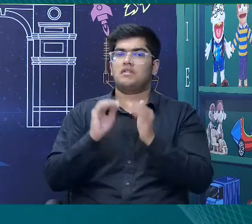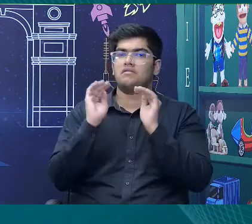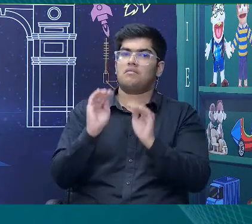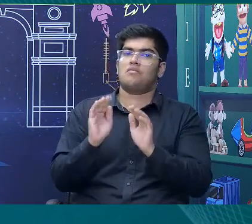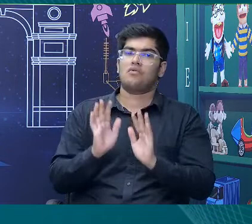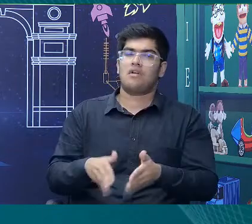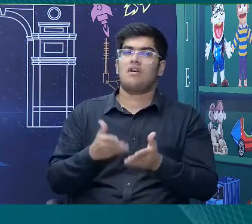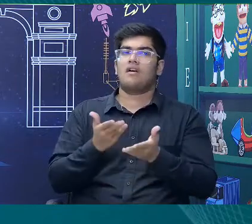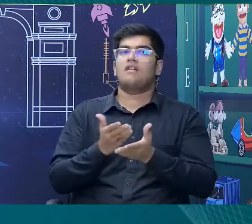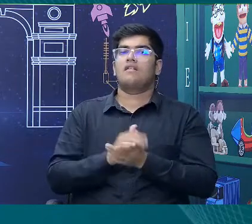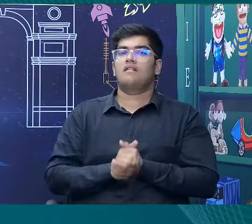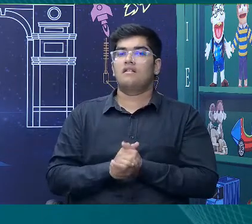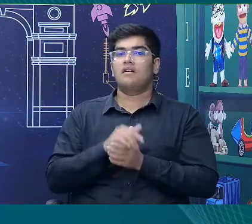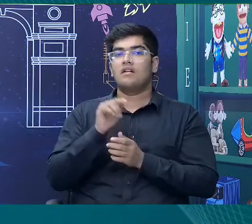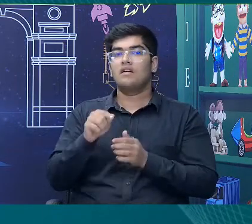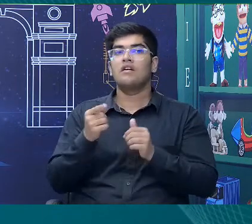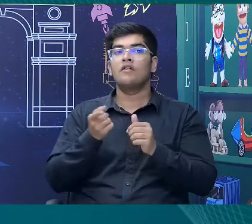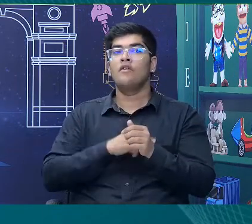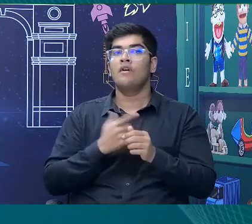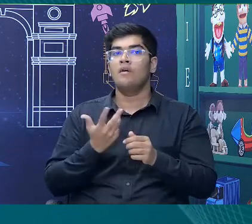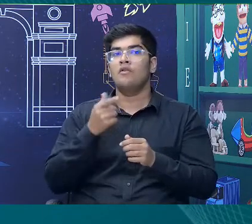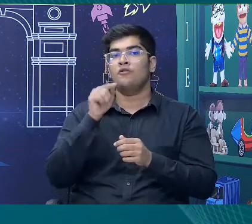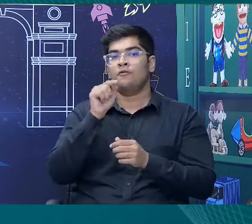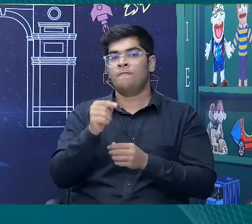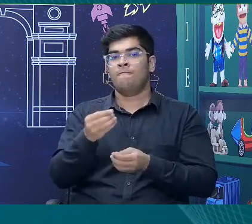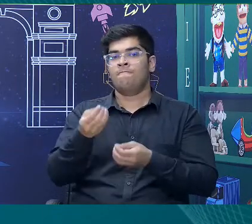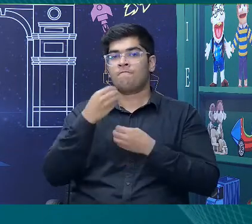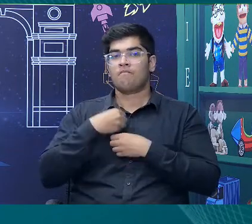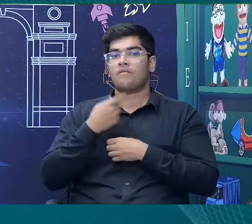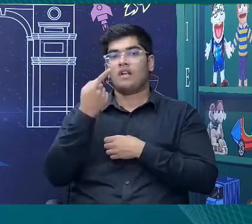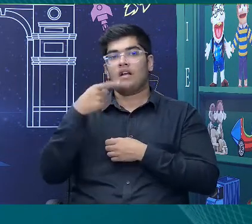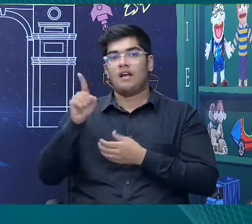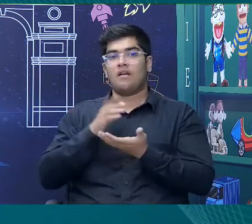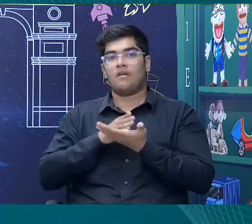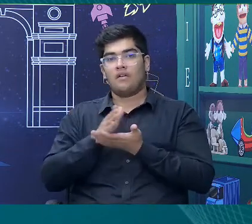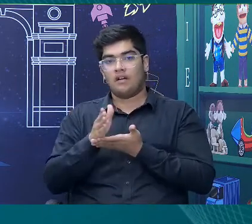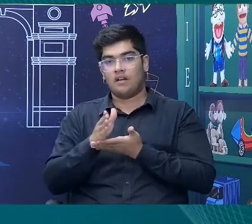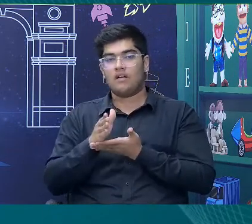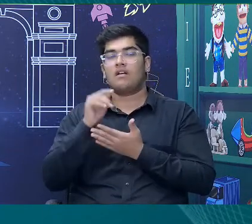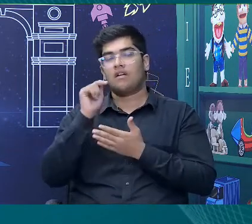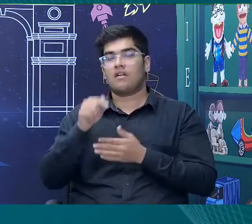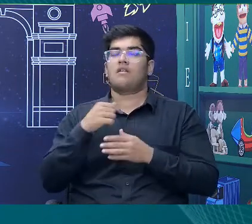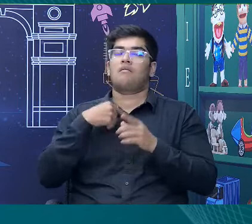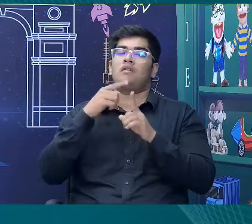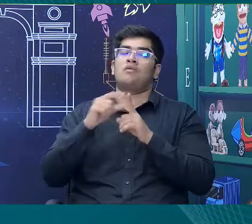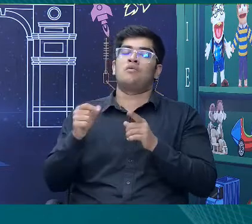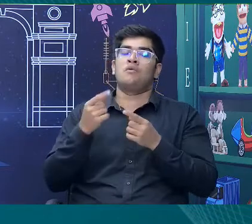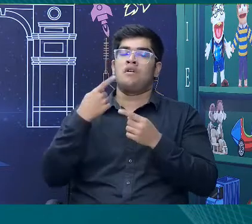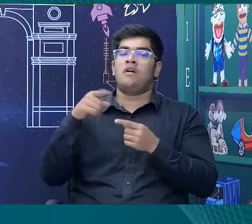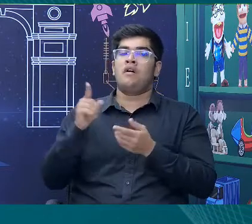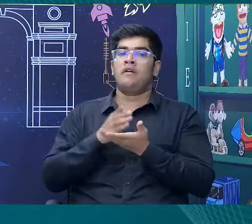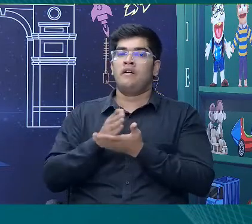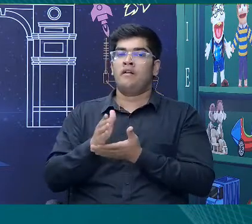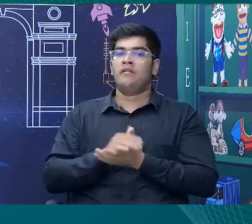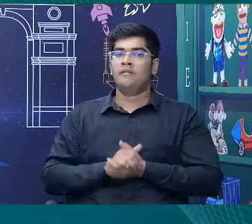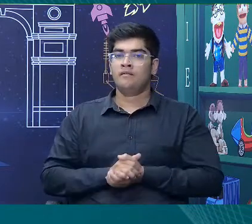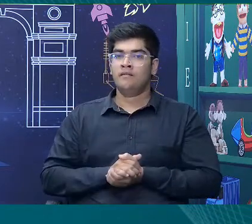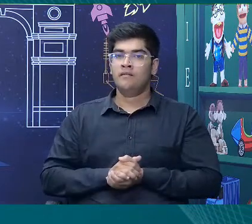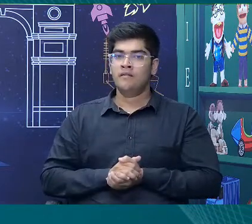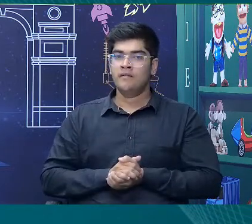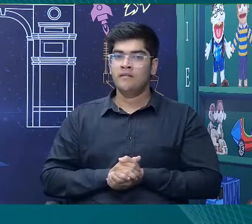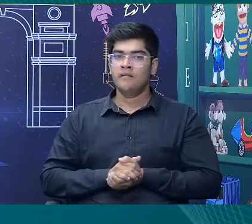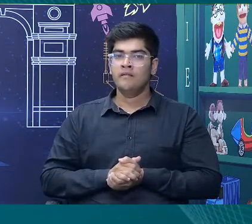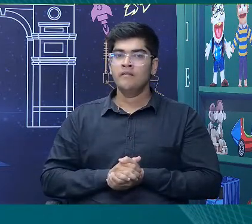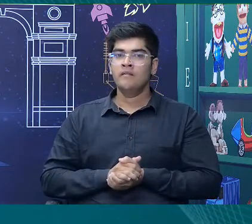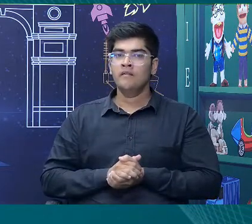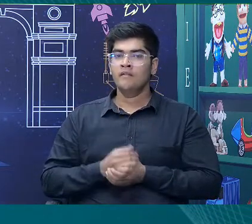is because you treated me like a captain that I want to behave like a captain. Yes. Great lines.